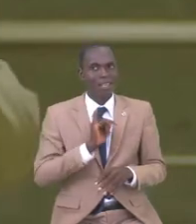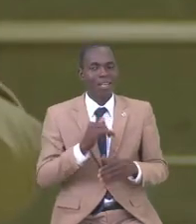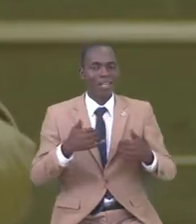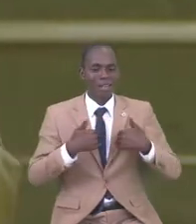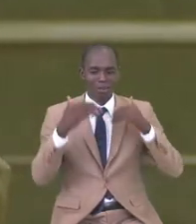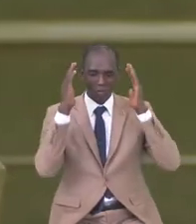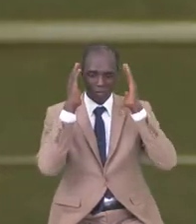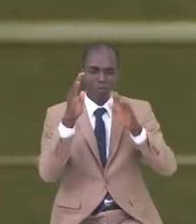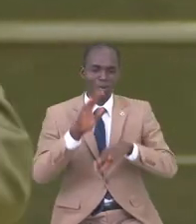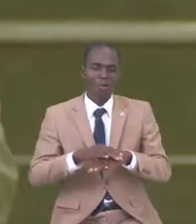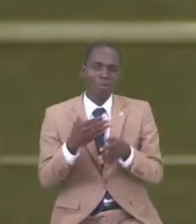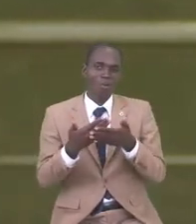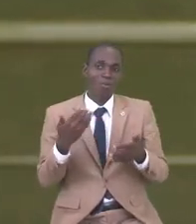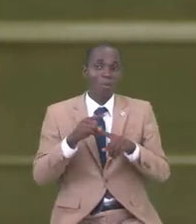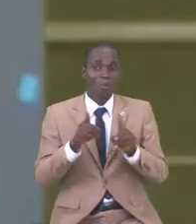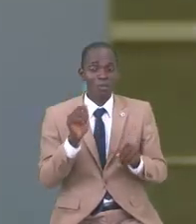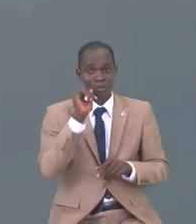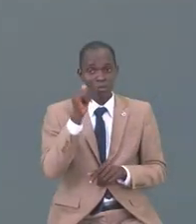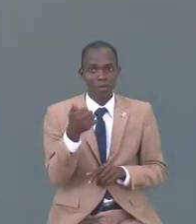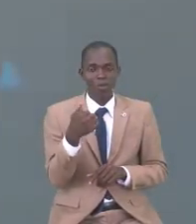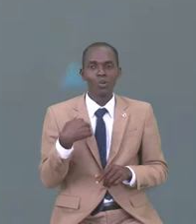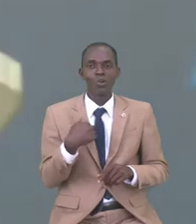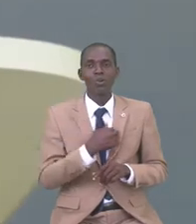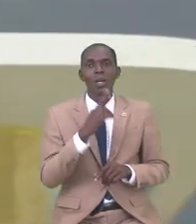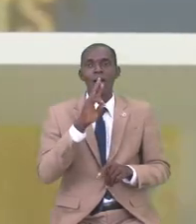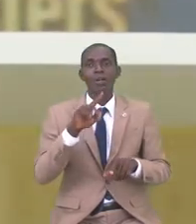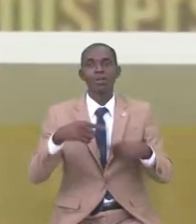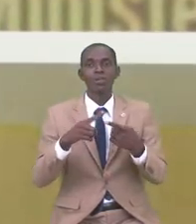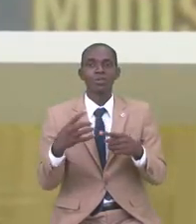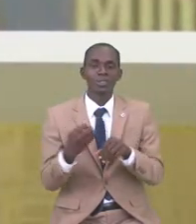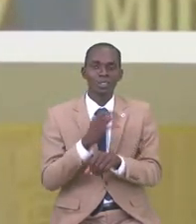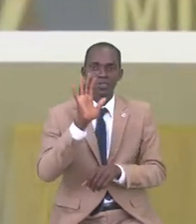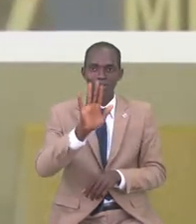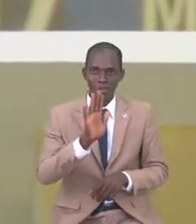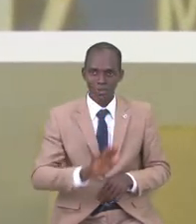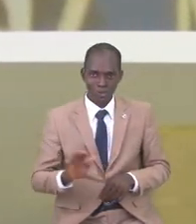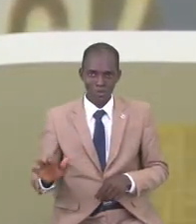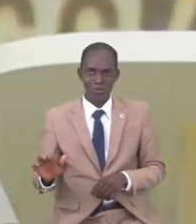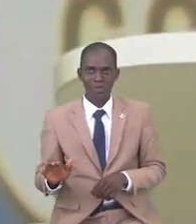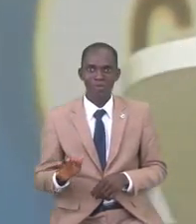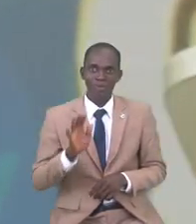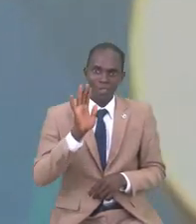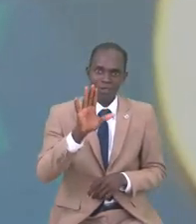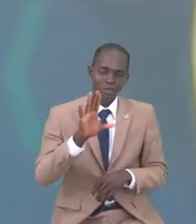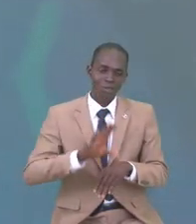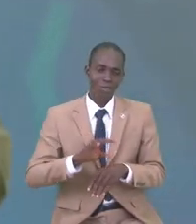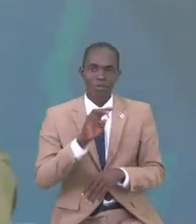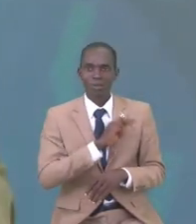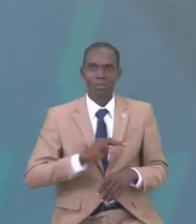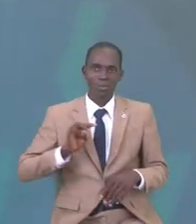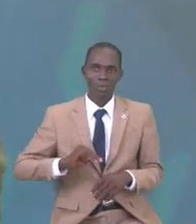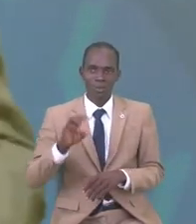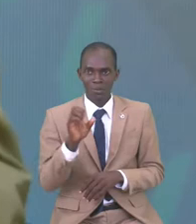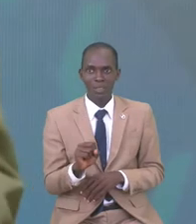before. Because tomorrow, we're going to take your children, your church members,